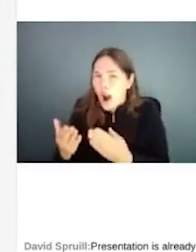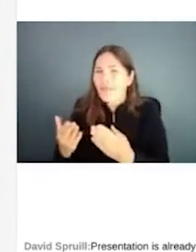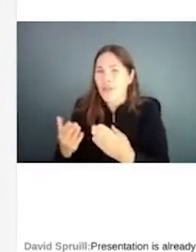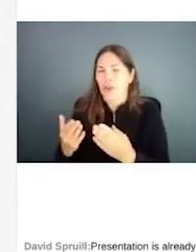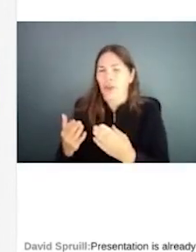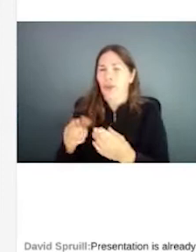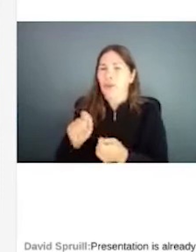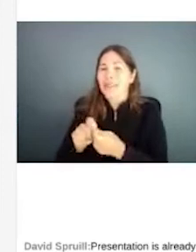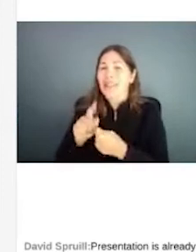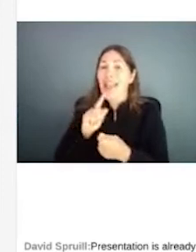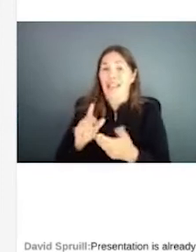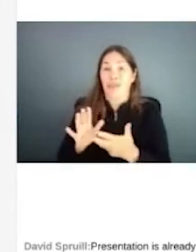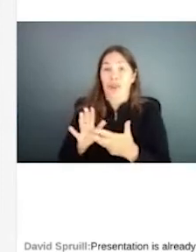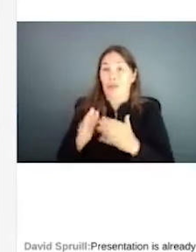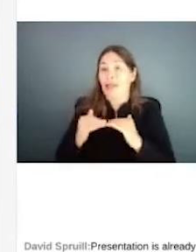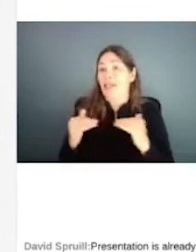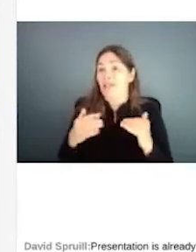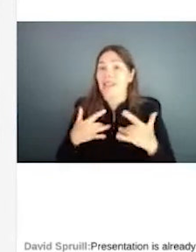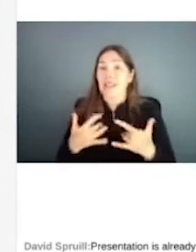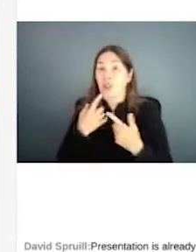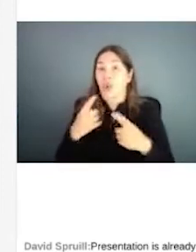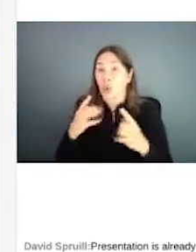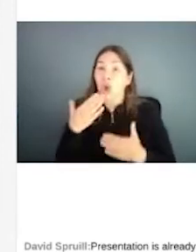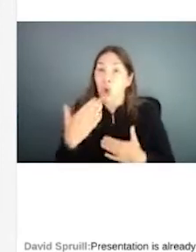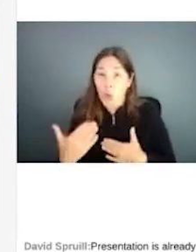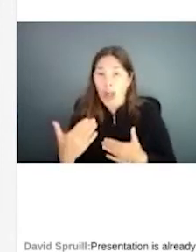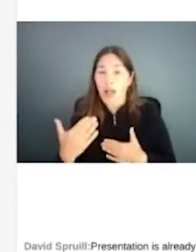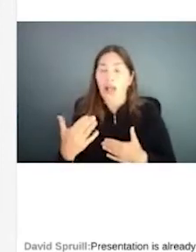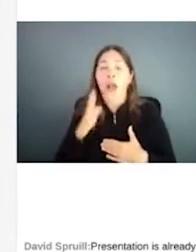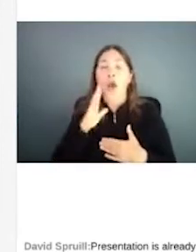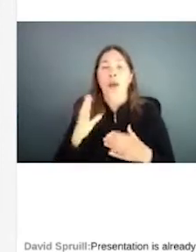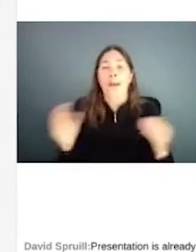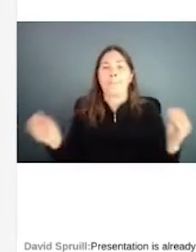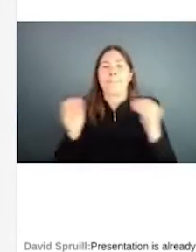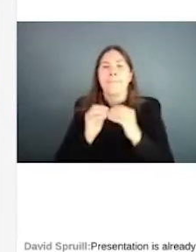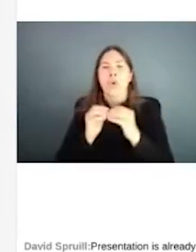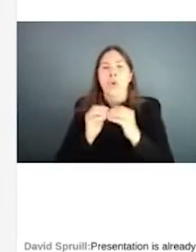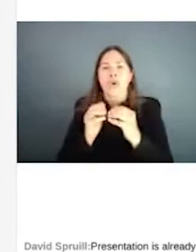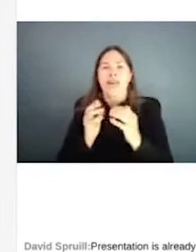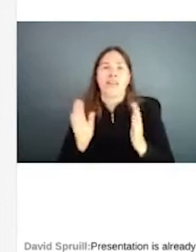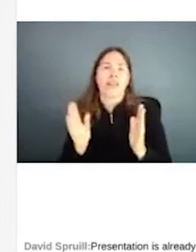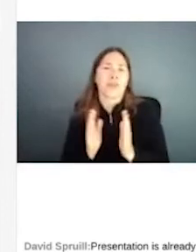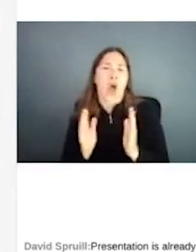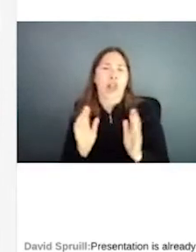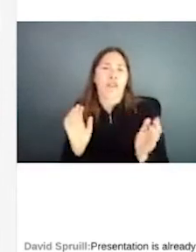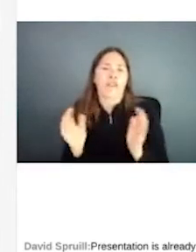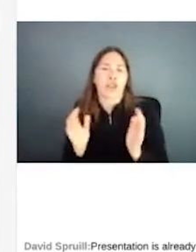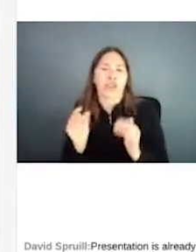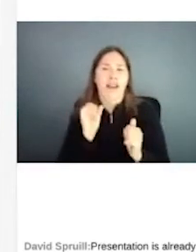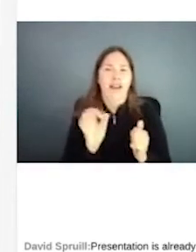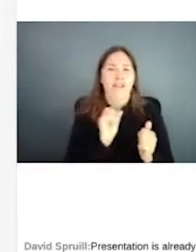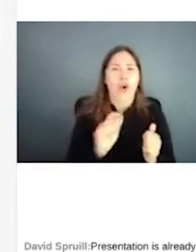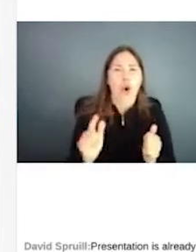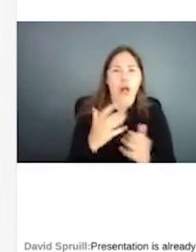at the freshman level, it usually works very well. That would give them a much smaller version of all of these pieces of